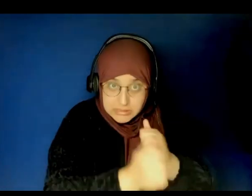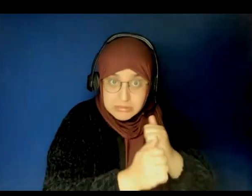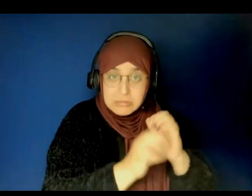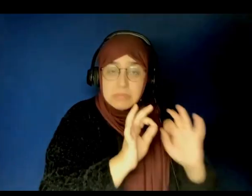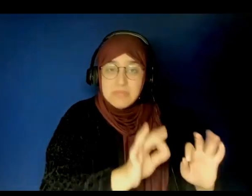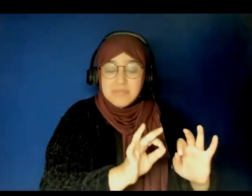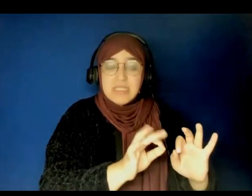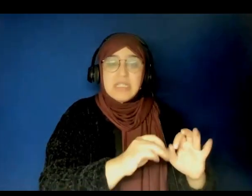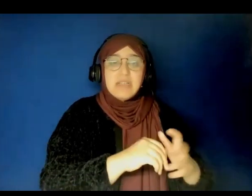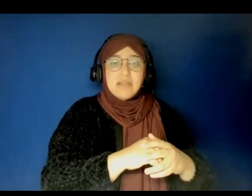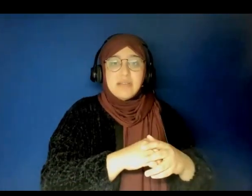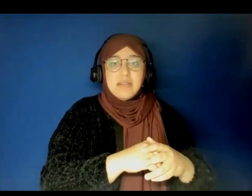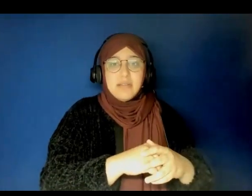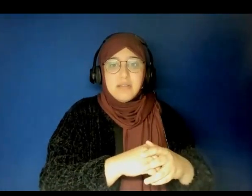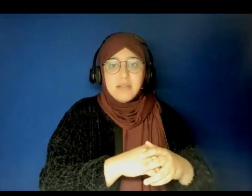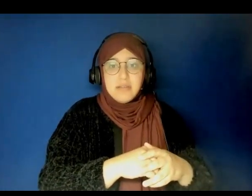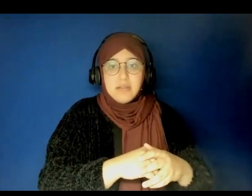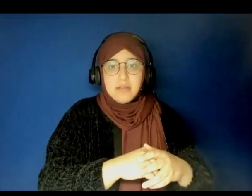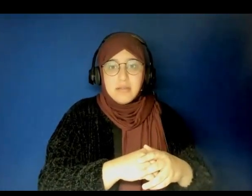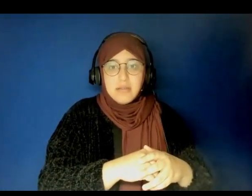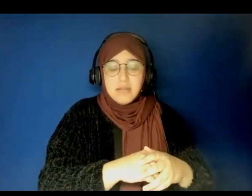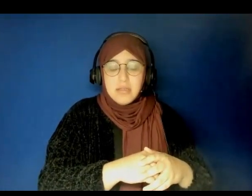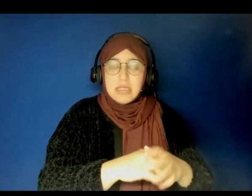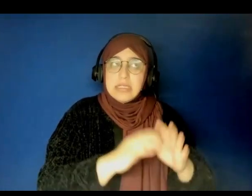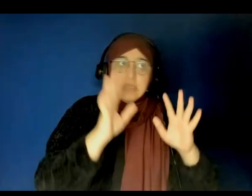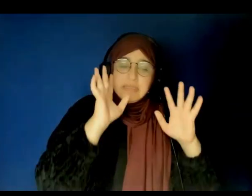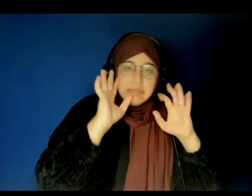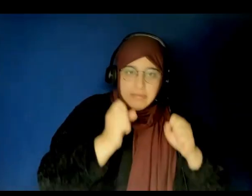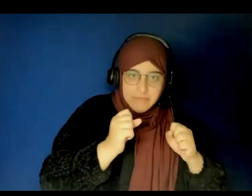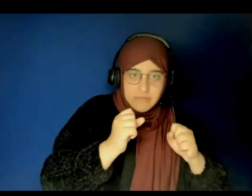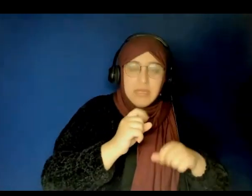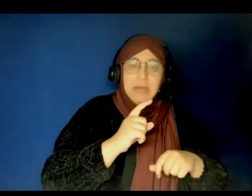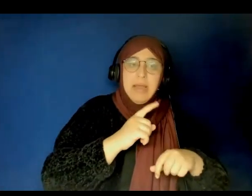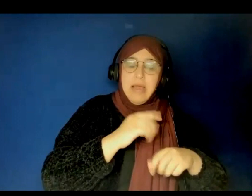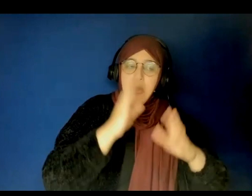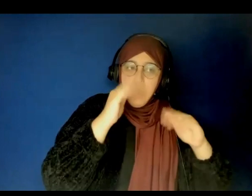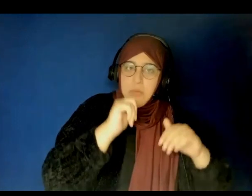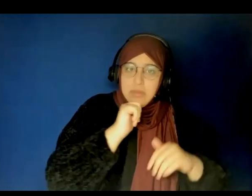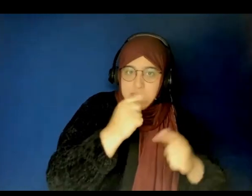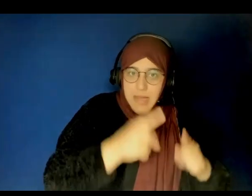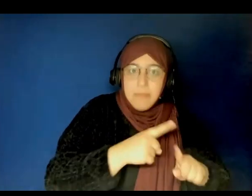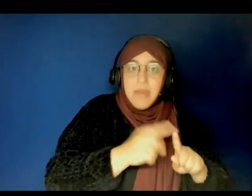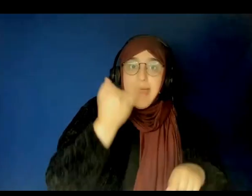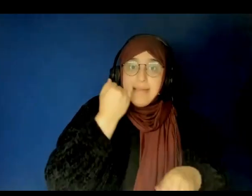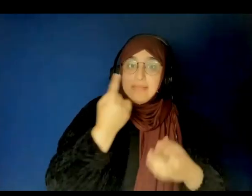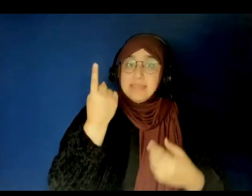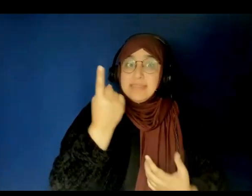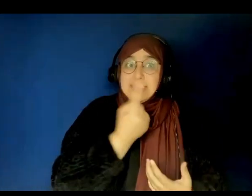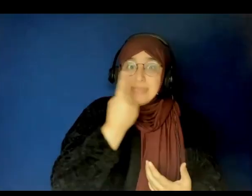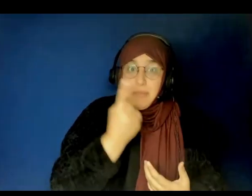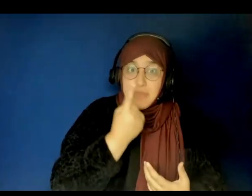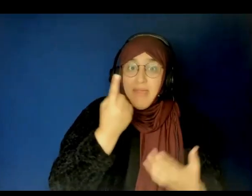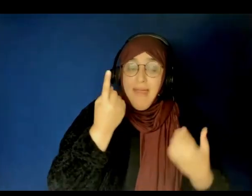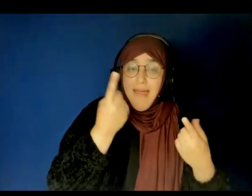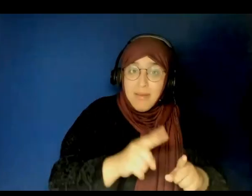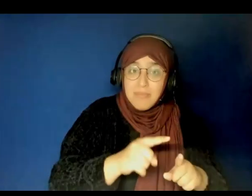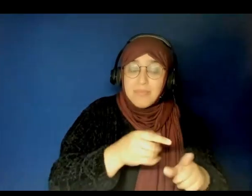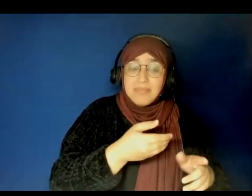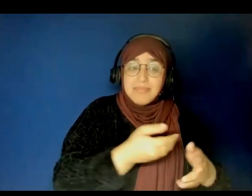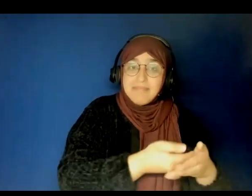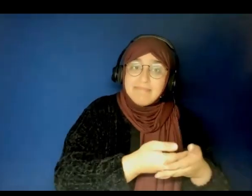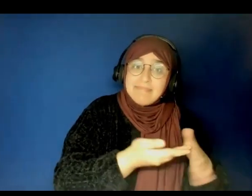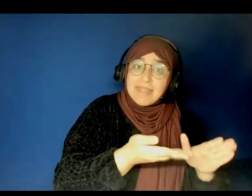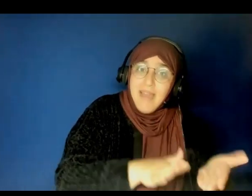know, la qadarullah, may Allah not allow that to happen. But if there was some issue of early child, death